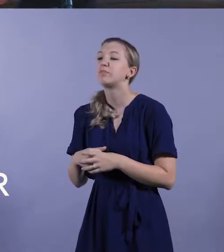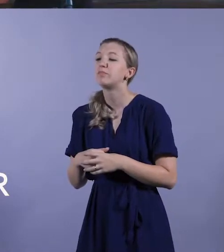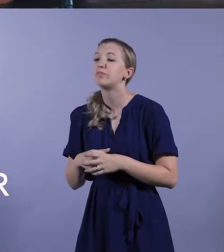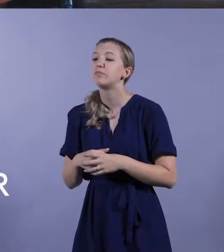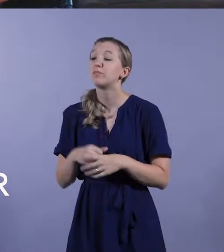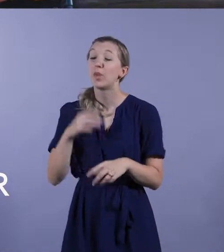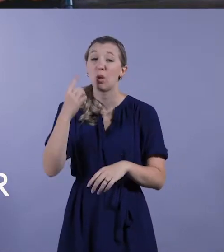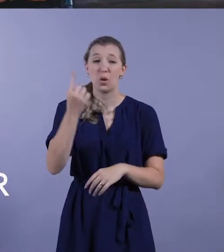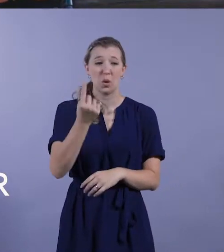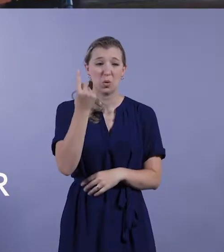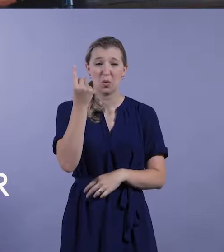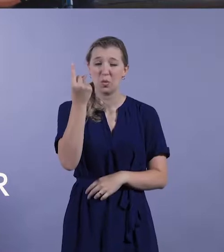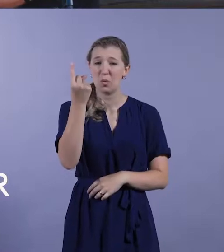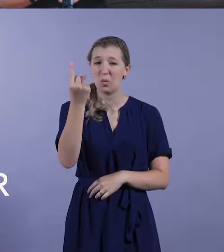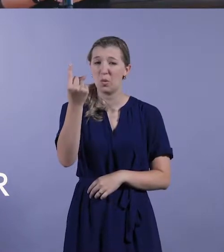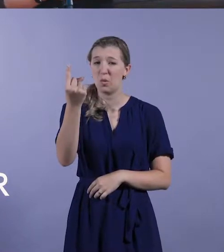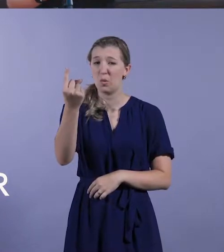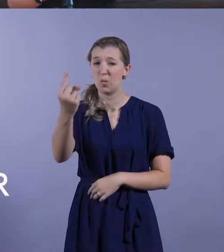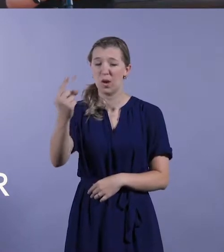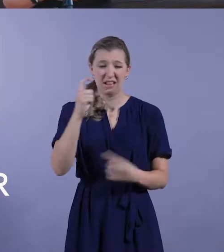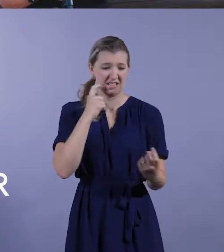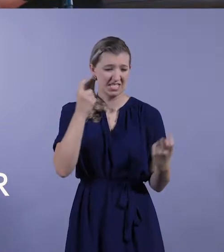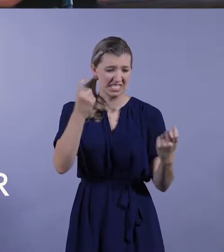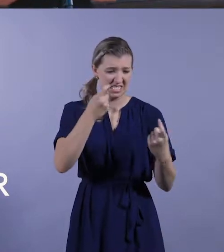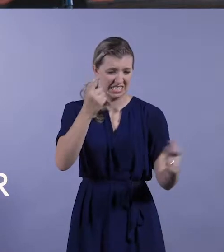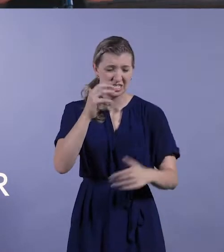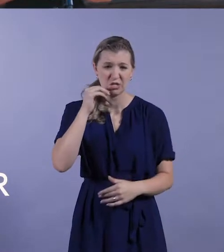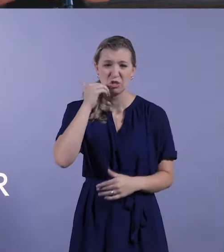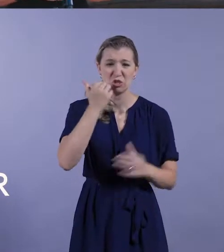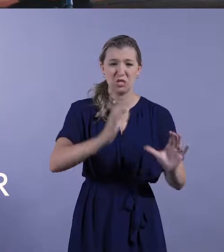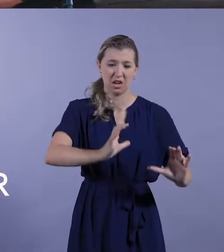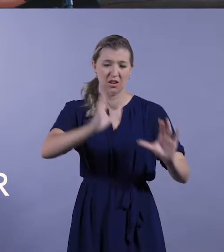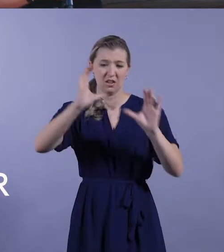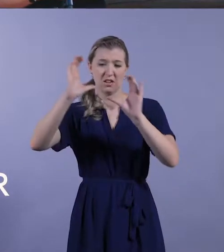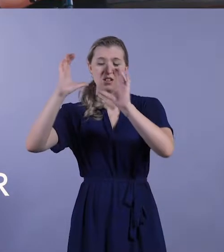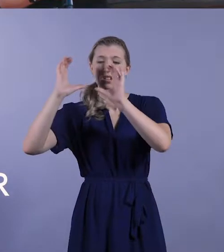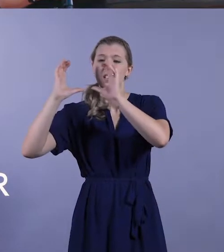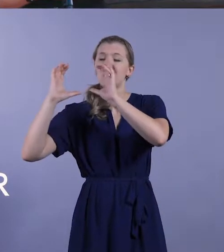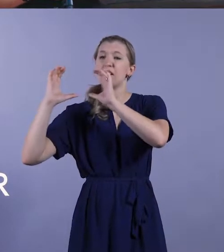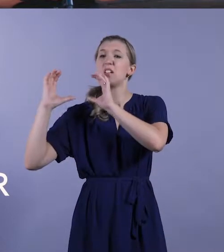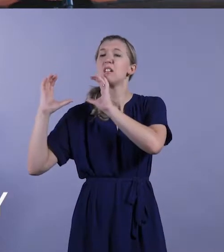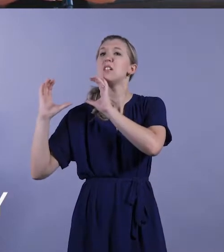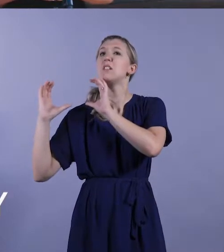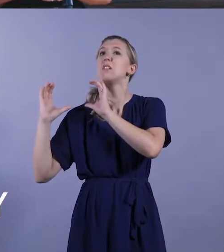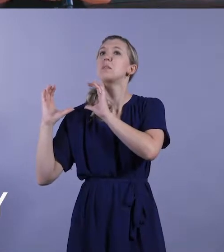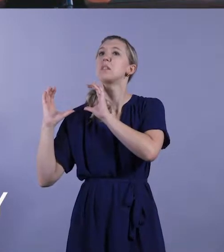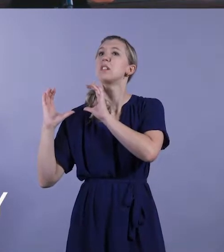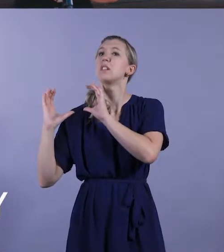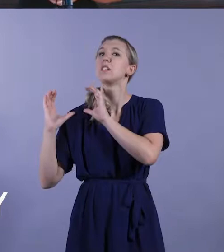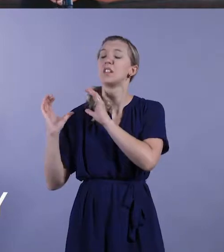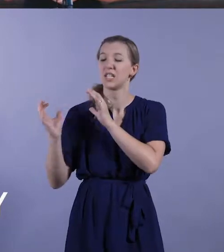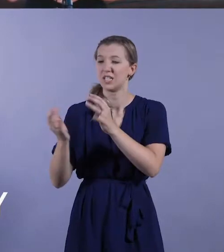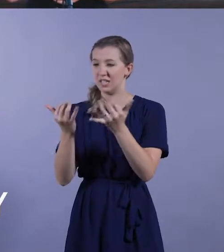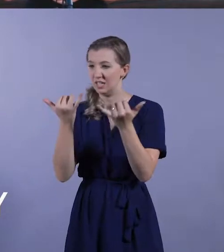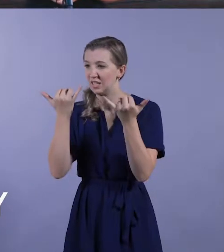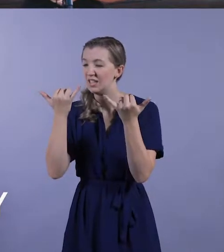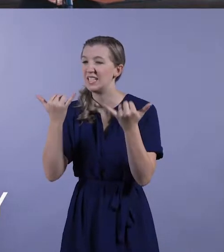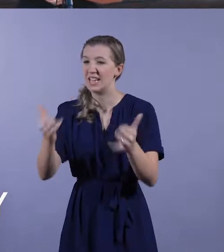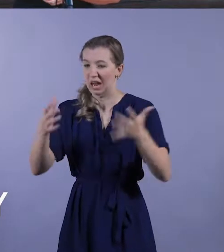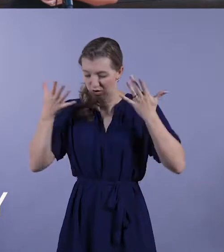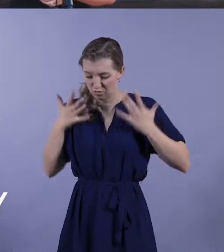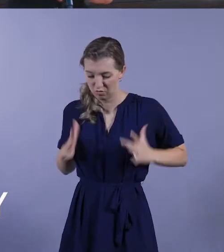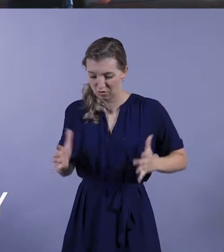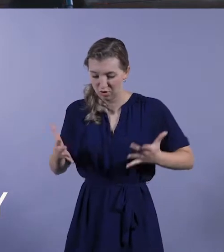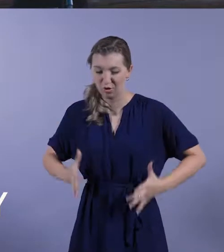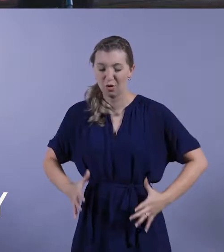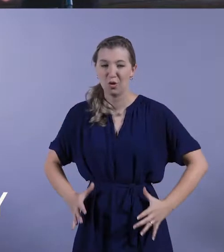The one who wore our sin in shame is now robed